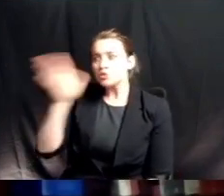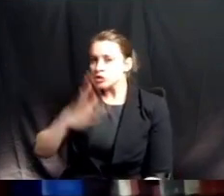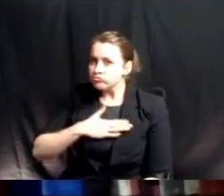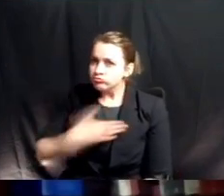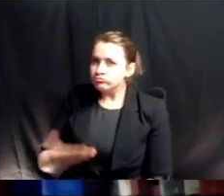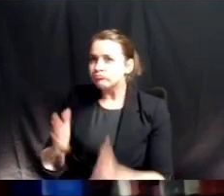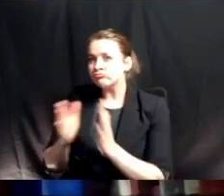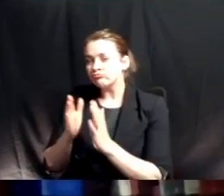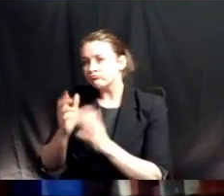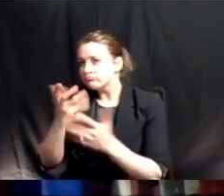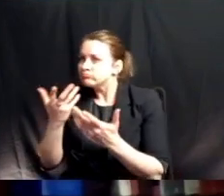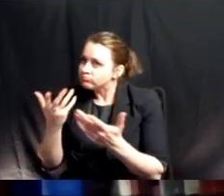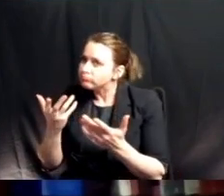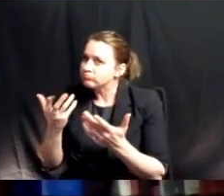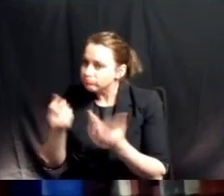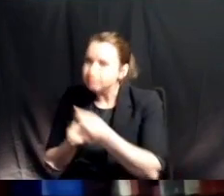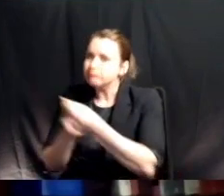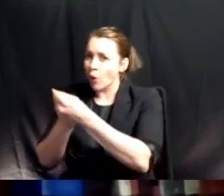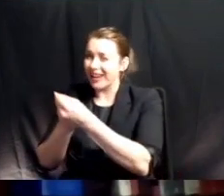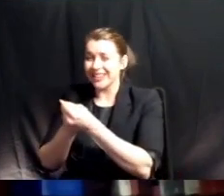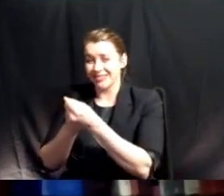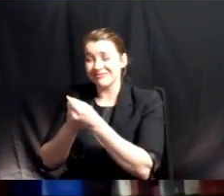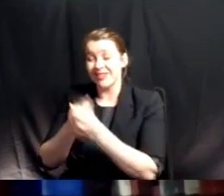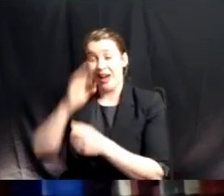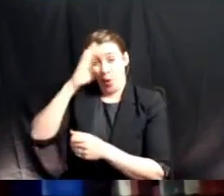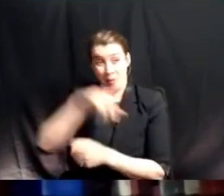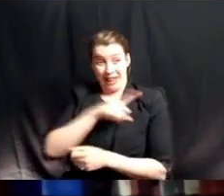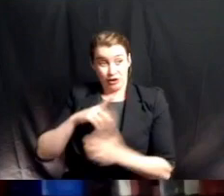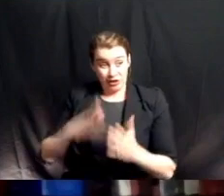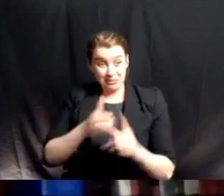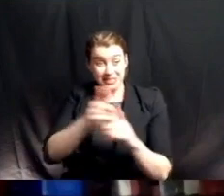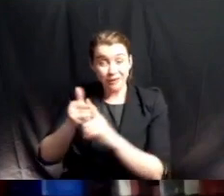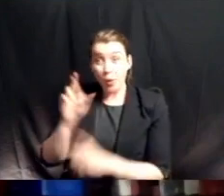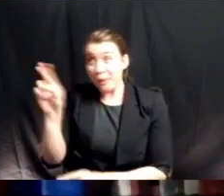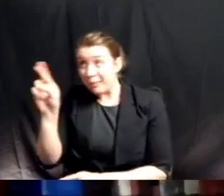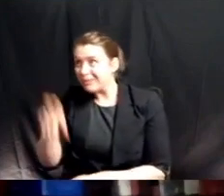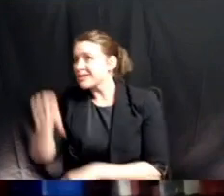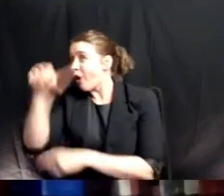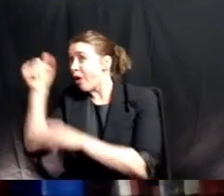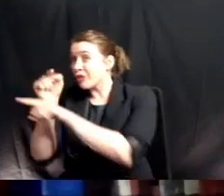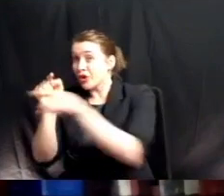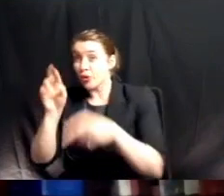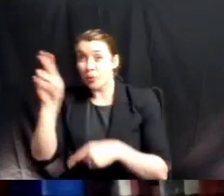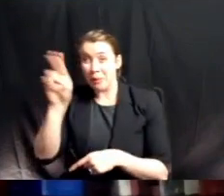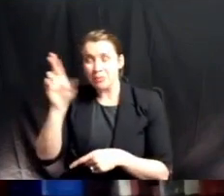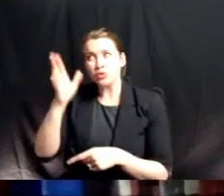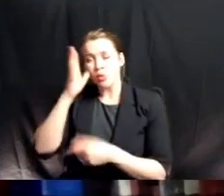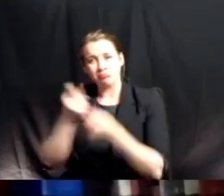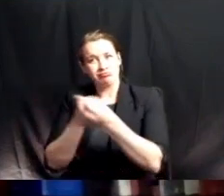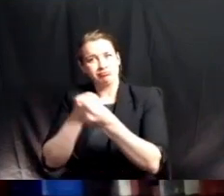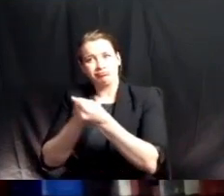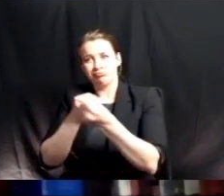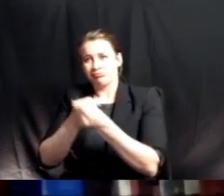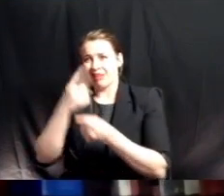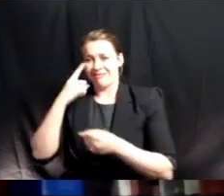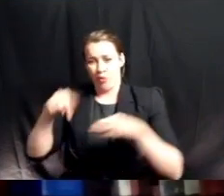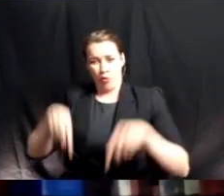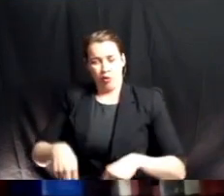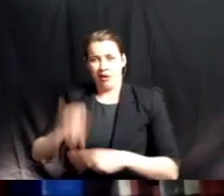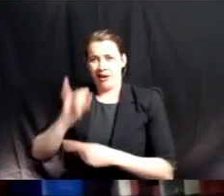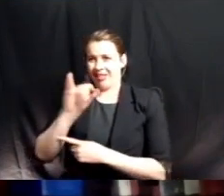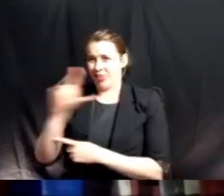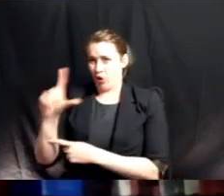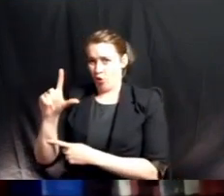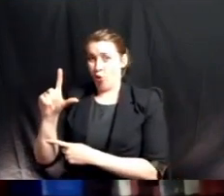elected officials. The Republicans will step up and advocate for the state with their Republican colleagues in